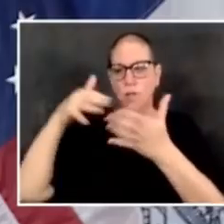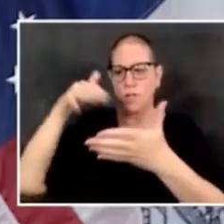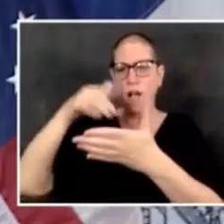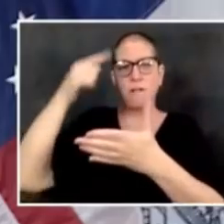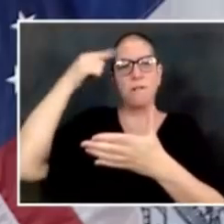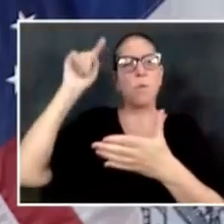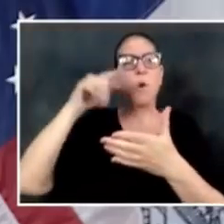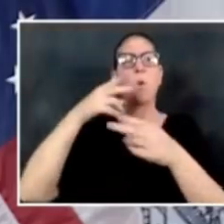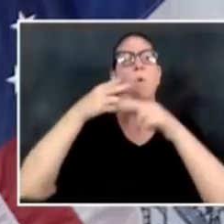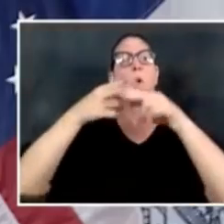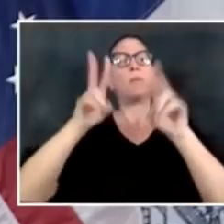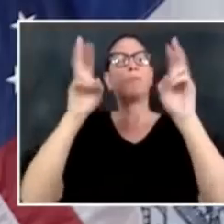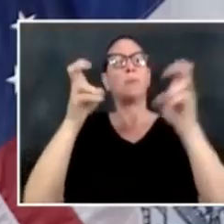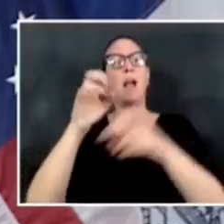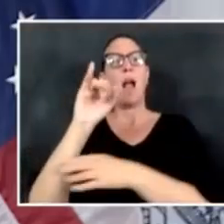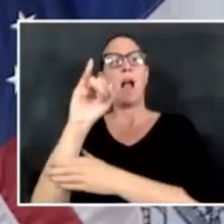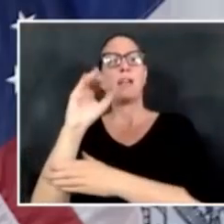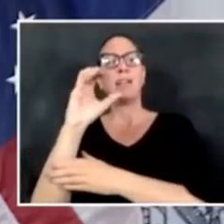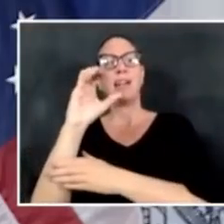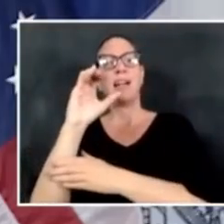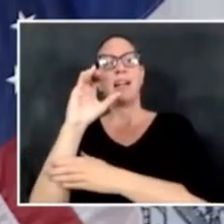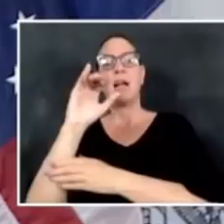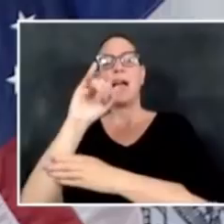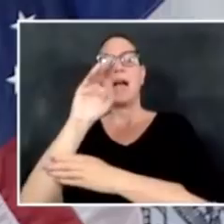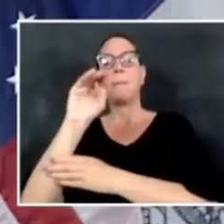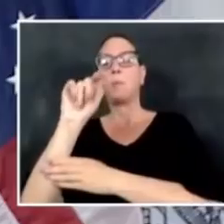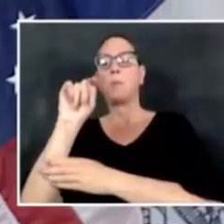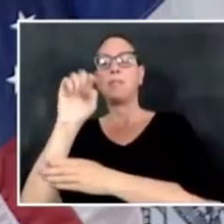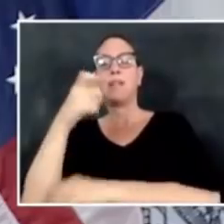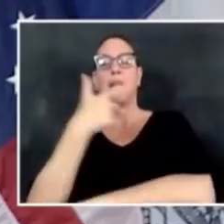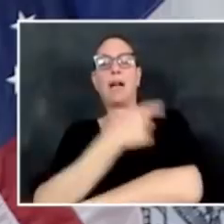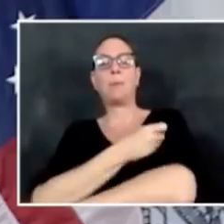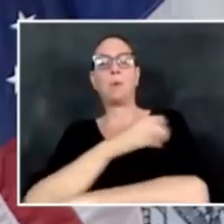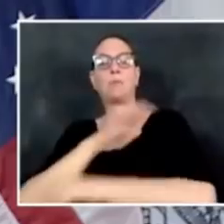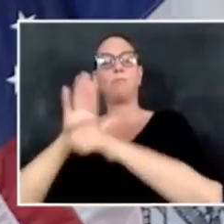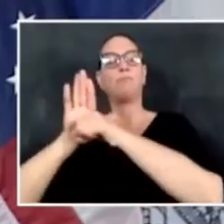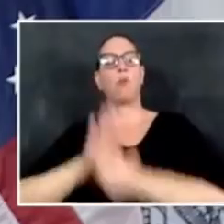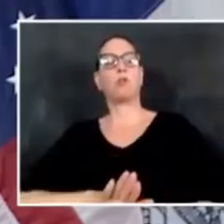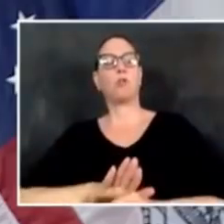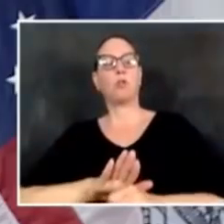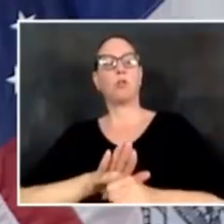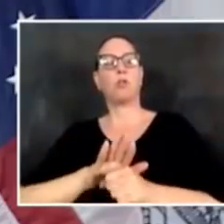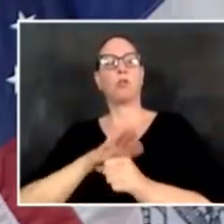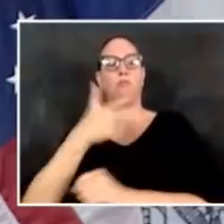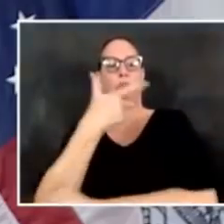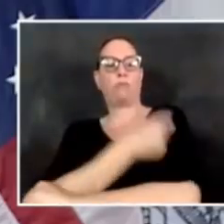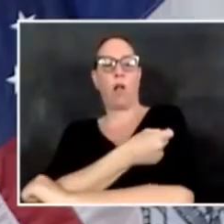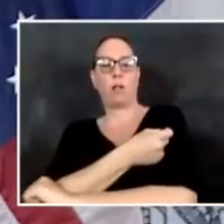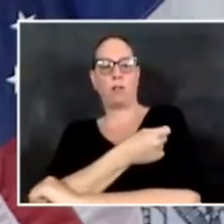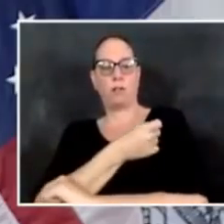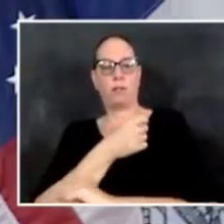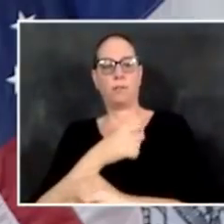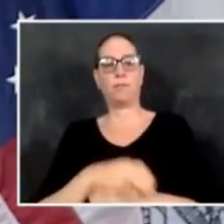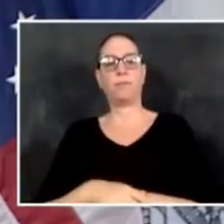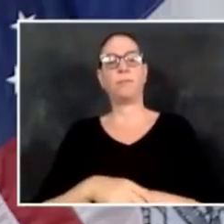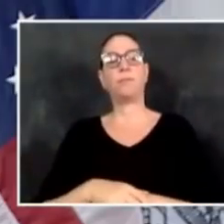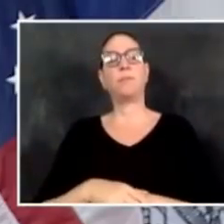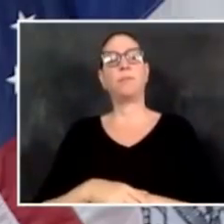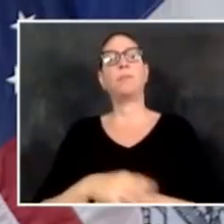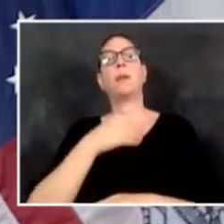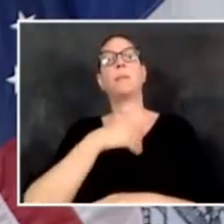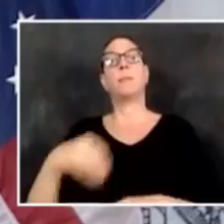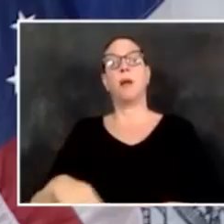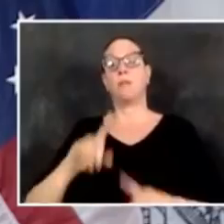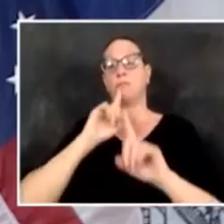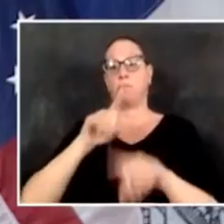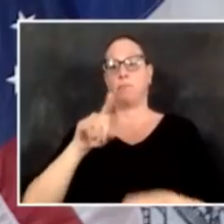the treatment of critically ill patients? Thank you. Thank you. So Dr. Barbeau, you start, and Dr. Varma, if you want to add after that, feel